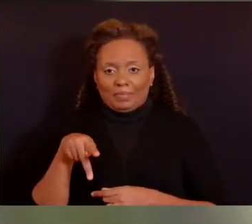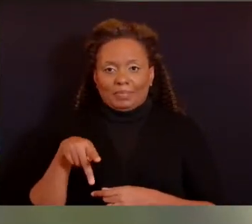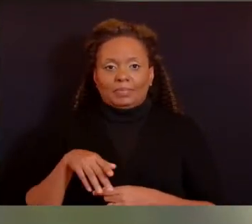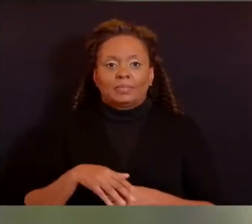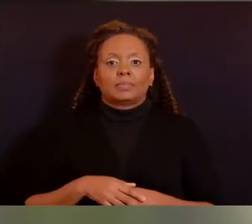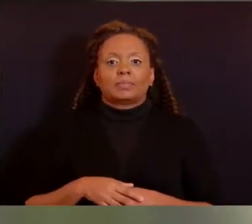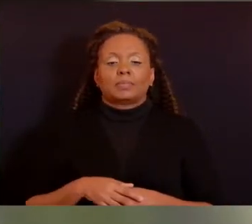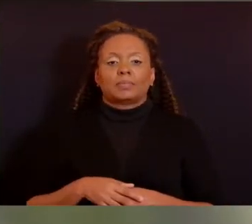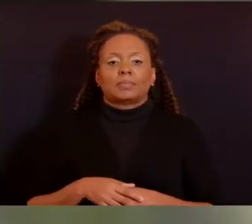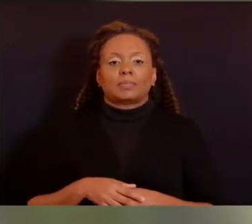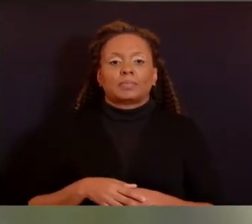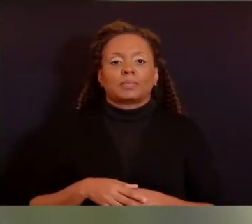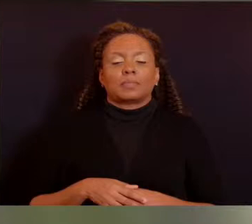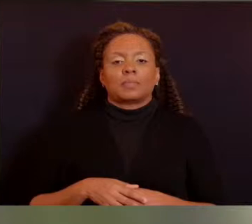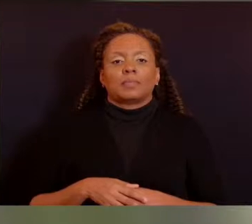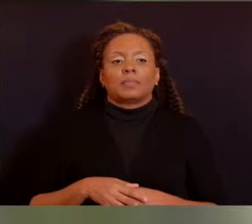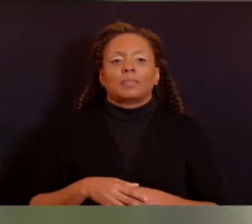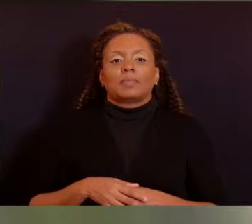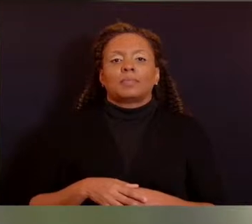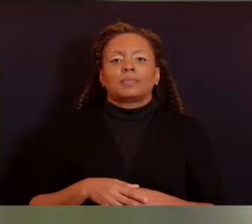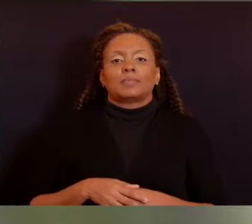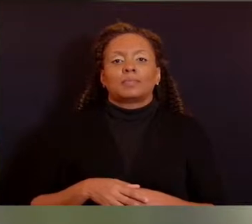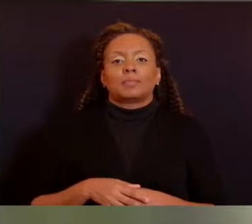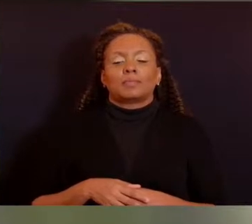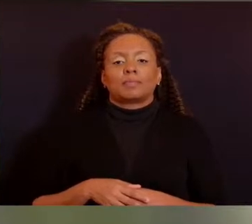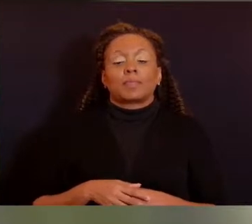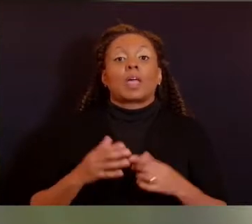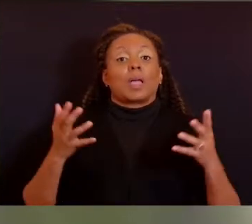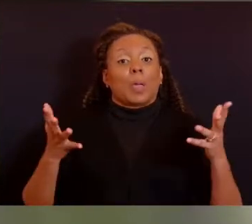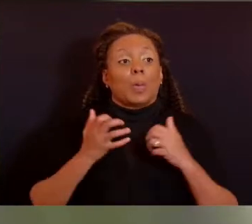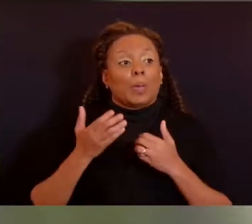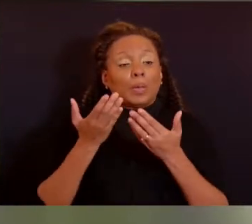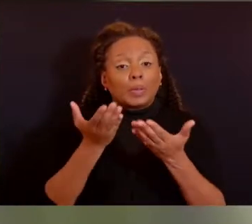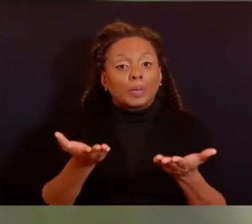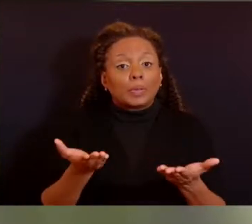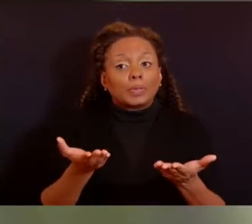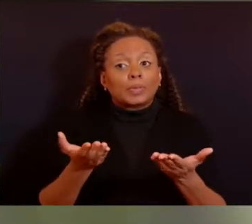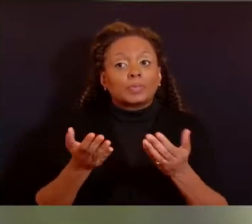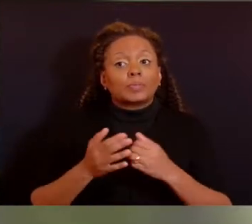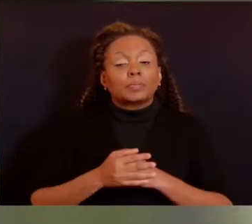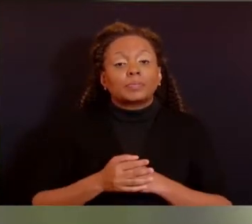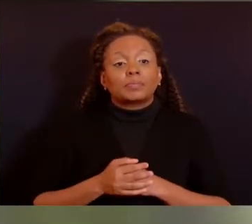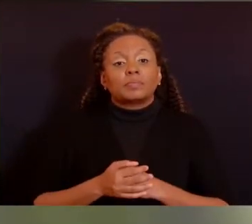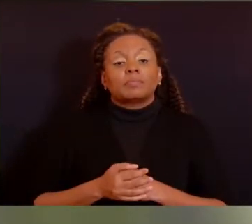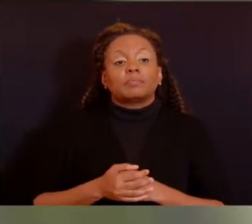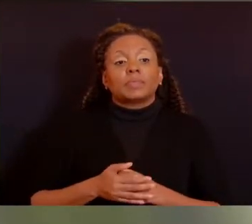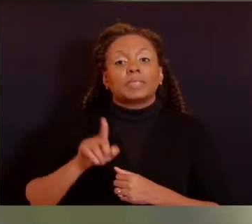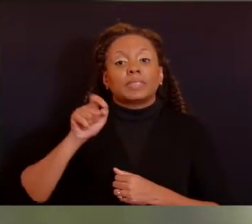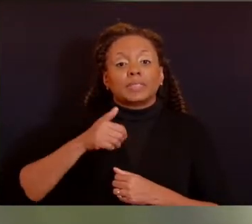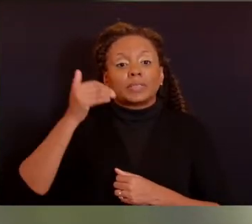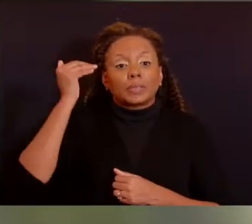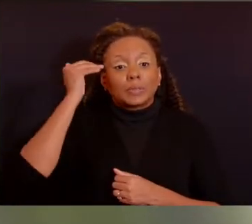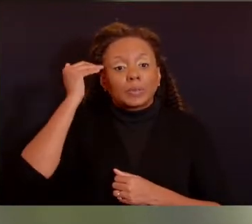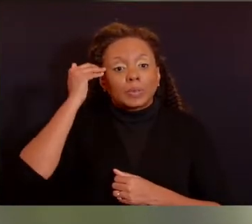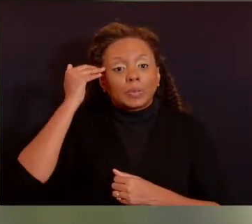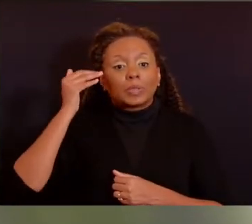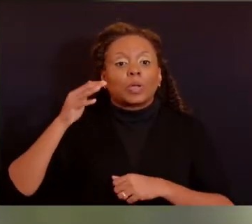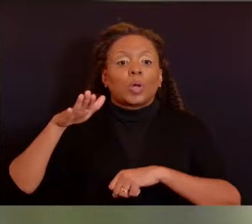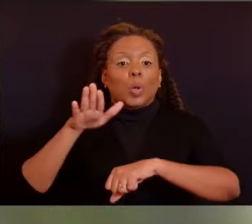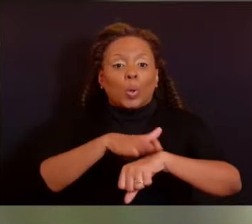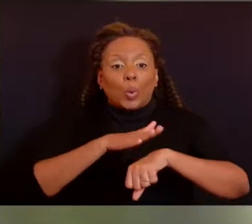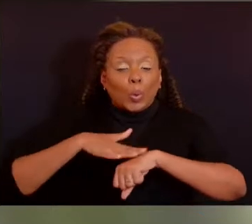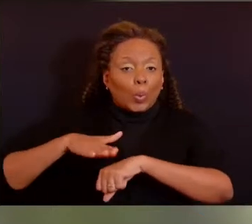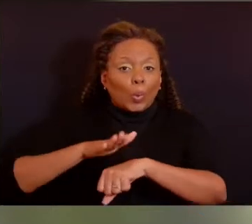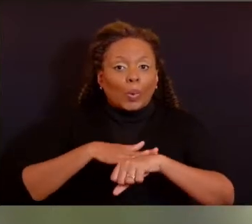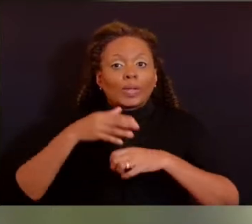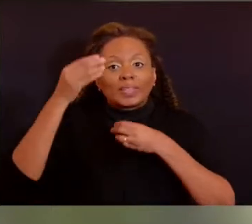So I encourage all persons out there, get equipped with these warning tools, and it will put